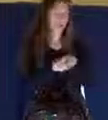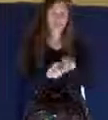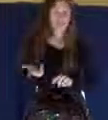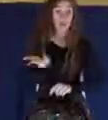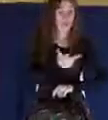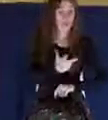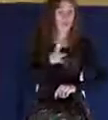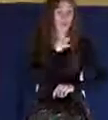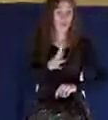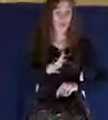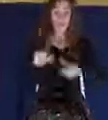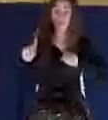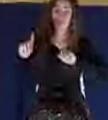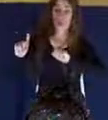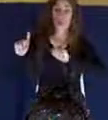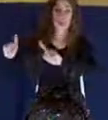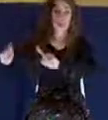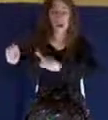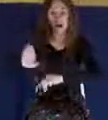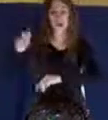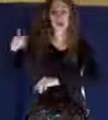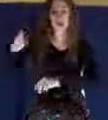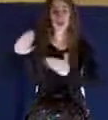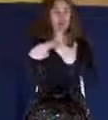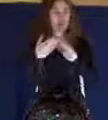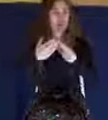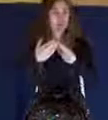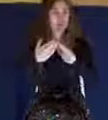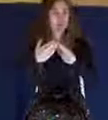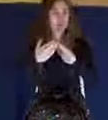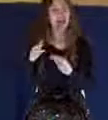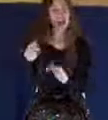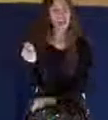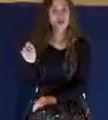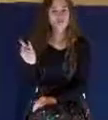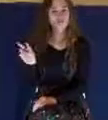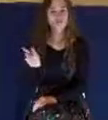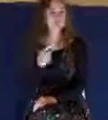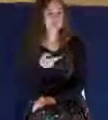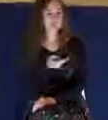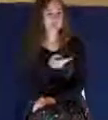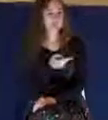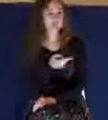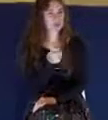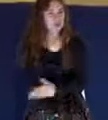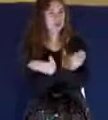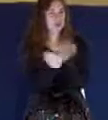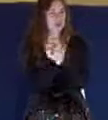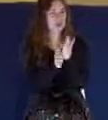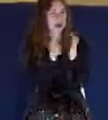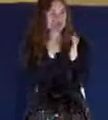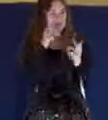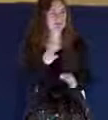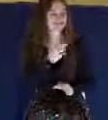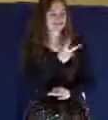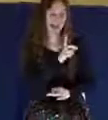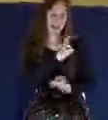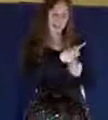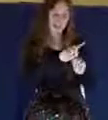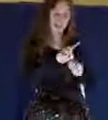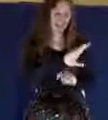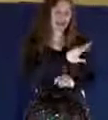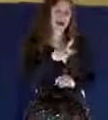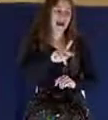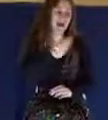And Naomi turns to her two daughters-in-law and she says, you know what? You need to go back to your home. She's telling them to go home.